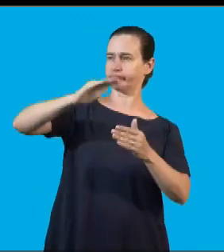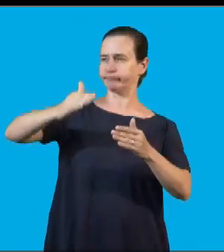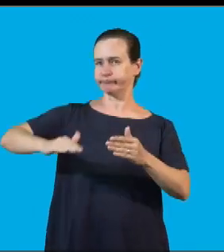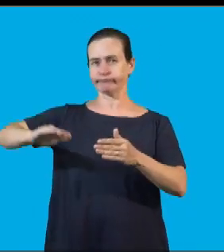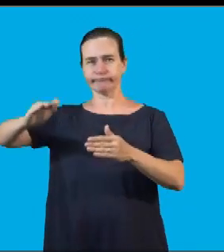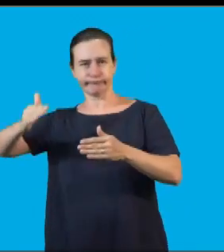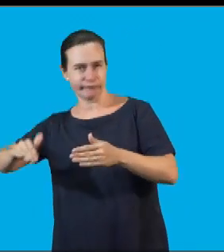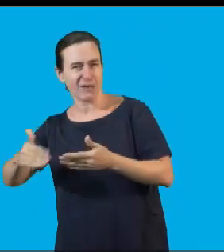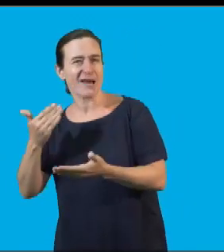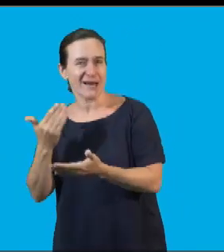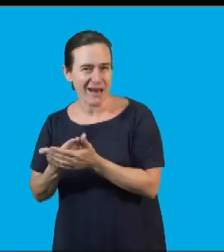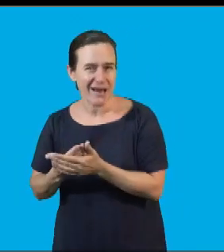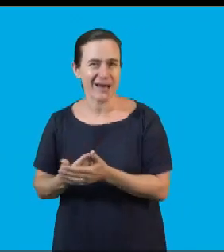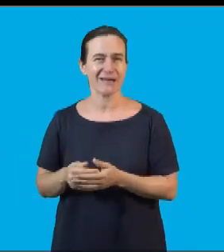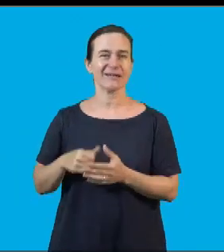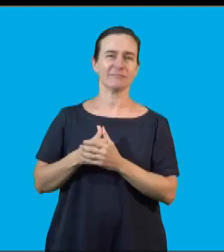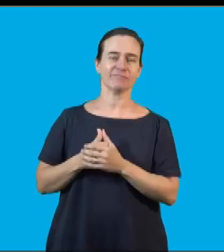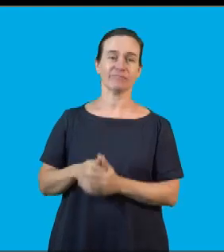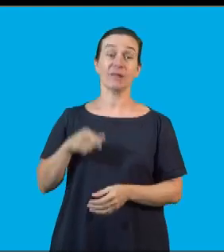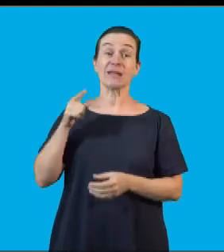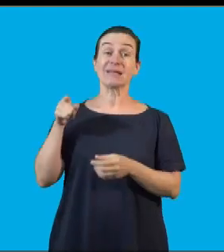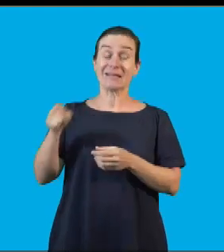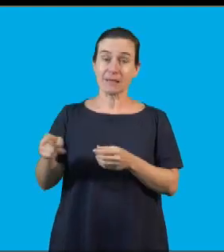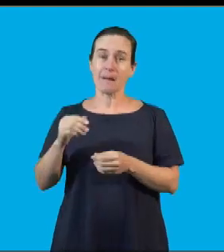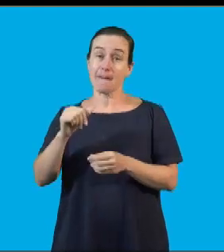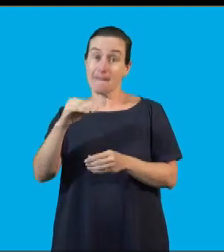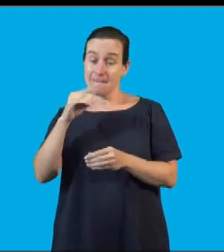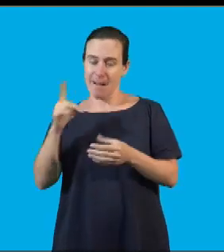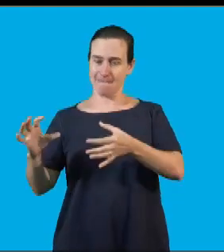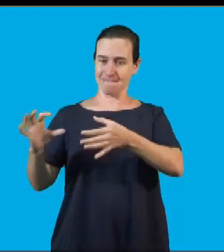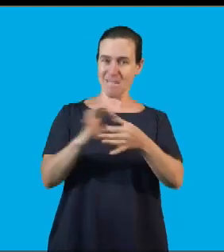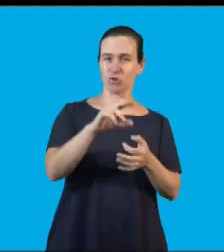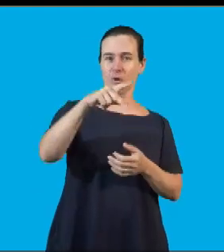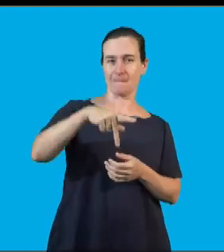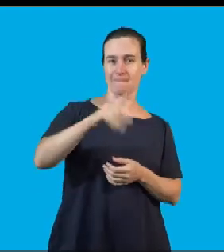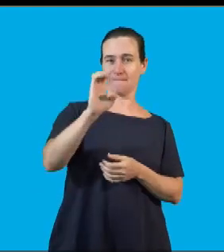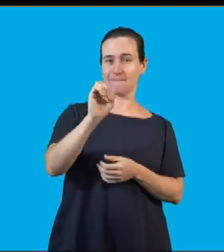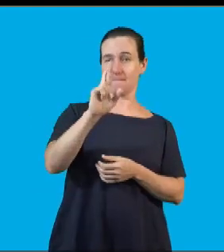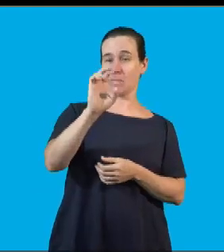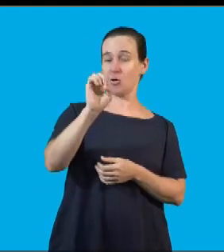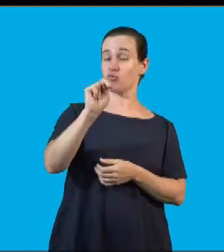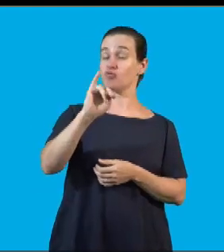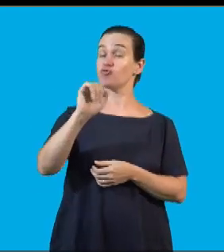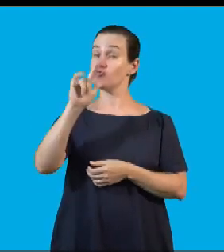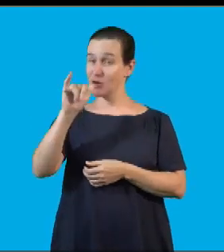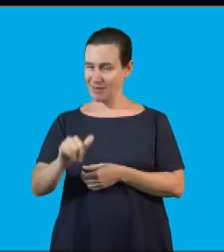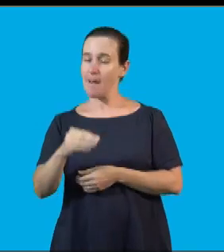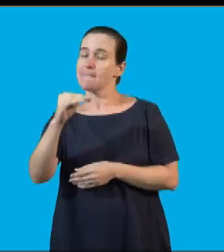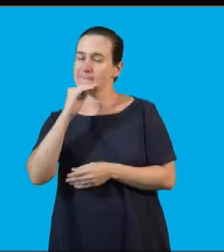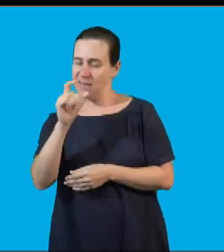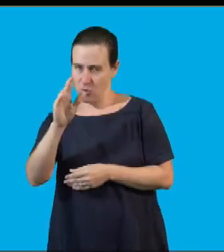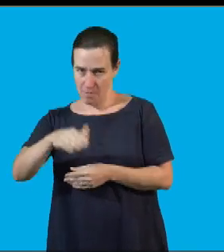up. Voice notes suit the perennially anxious young in much the same way because they are